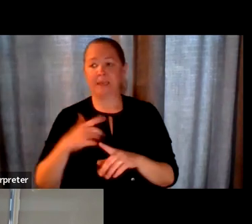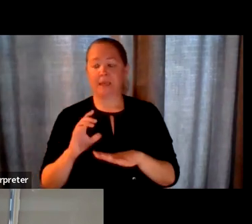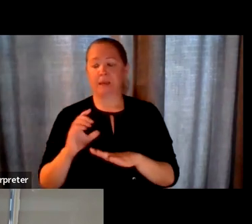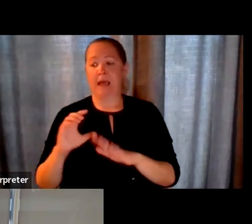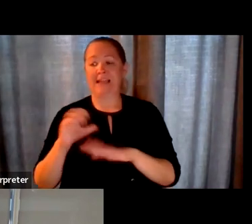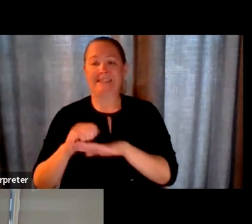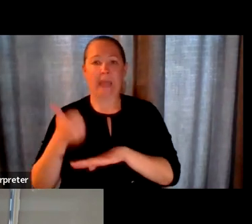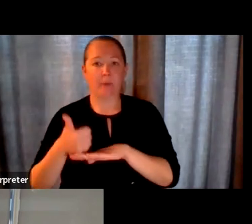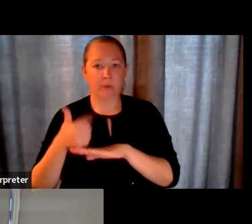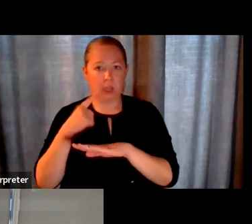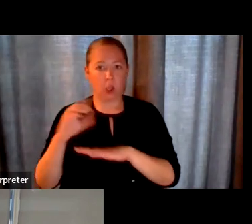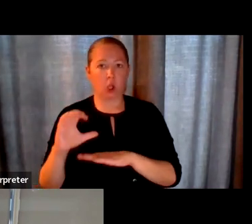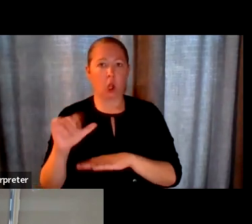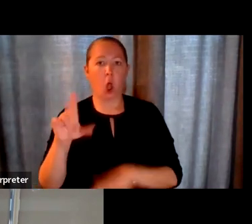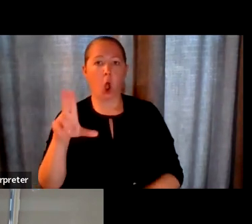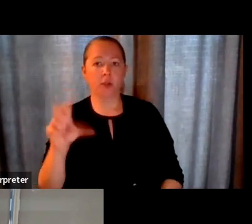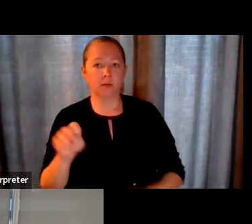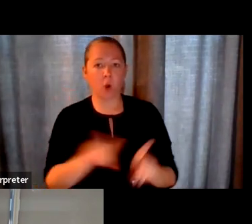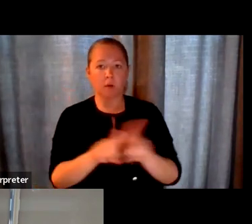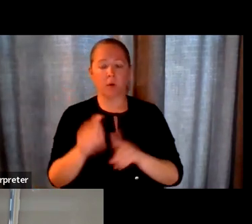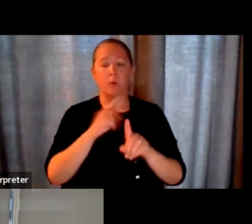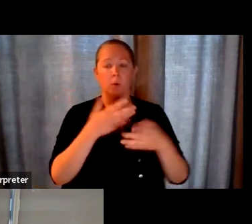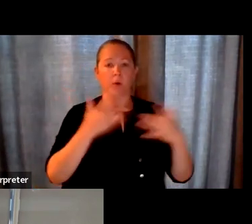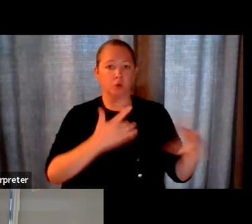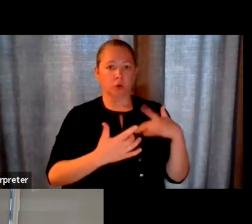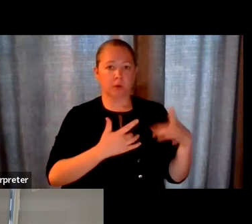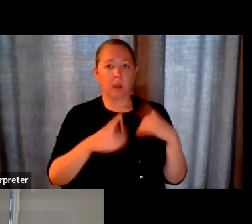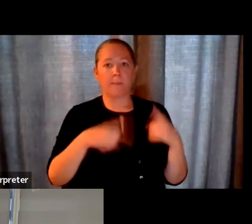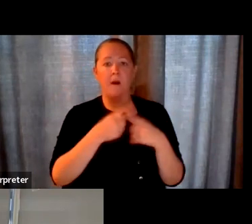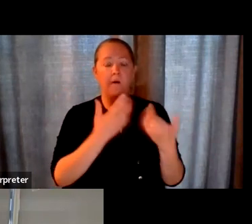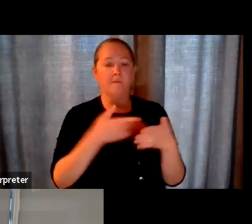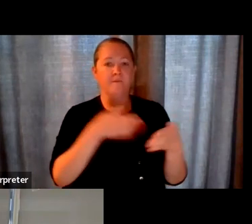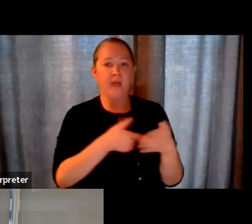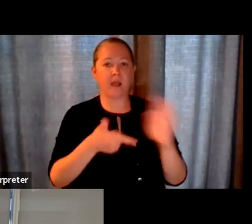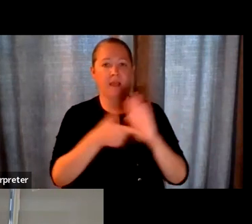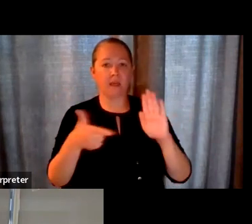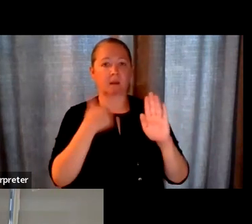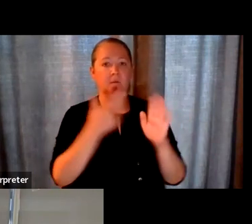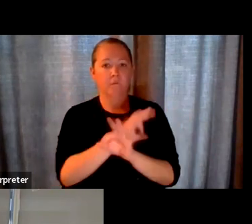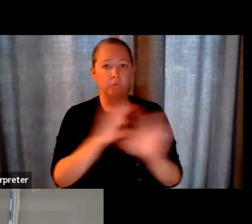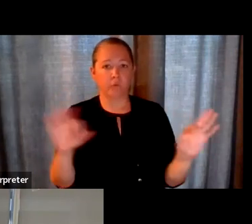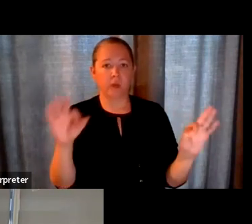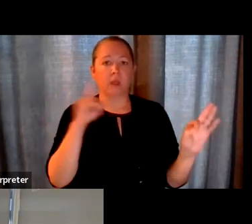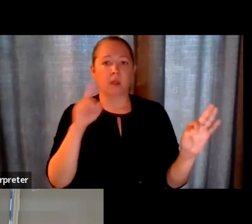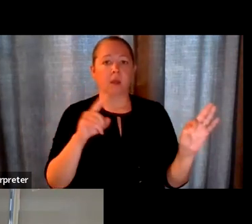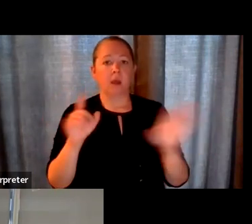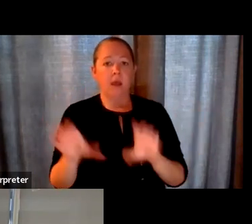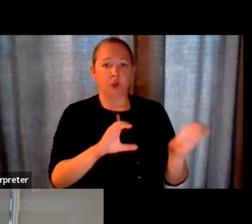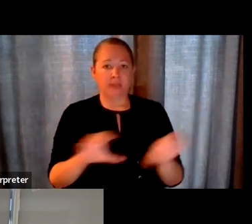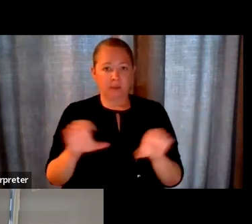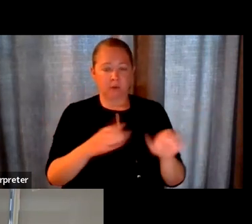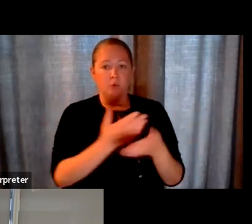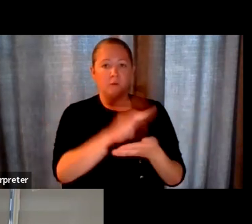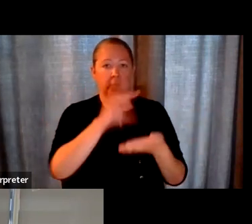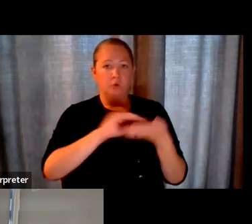It also was worried about violating the free exercise rights of its students. The court for a very long time has said that parents and families